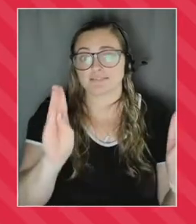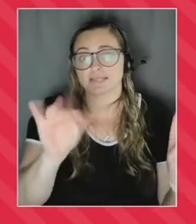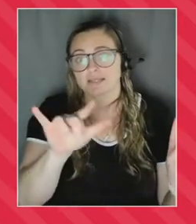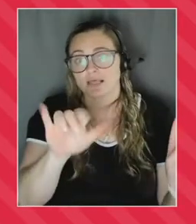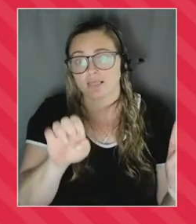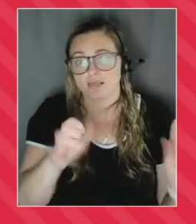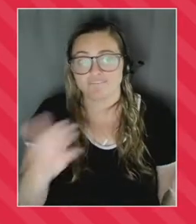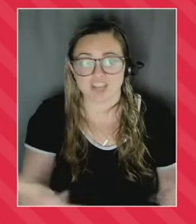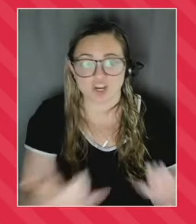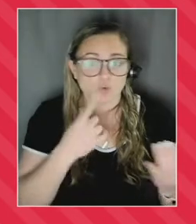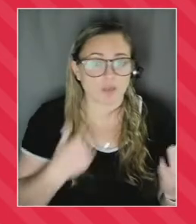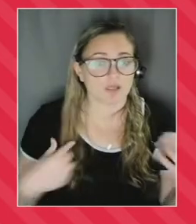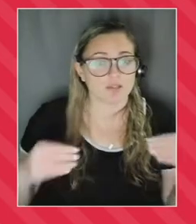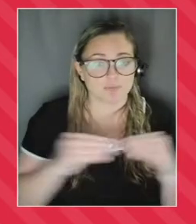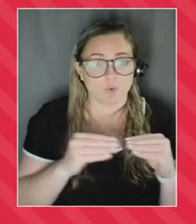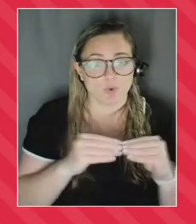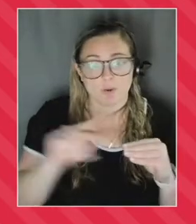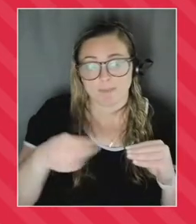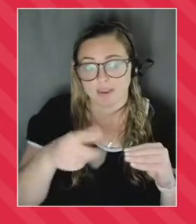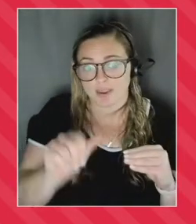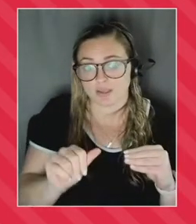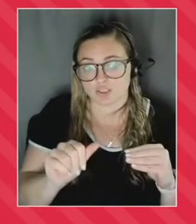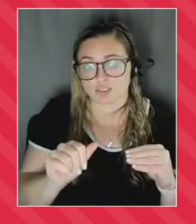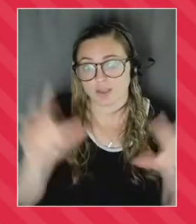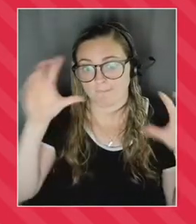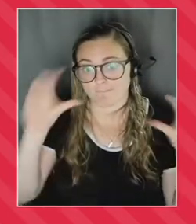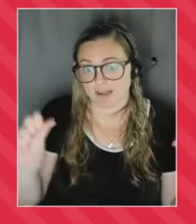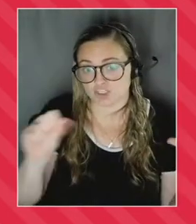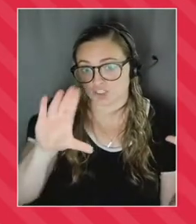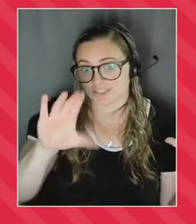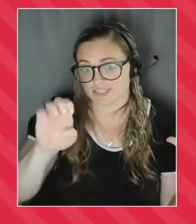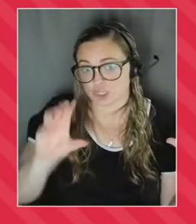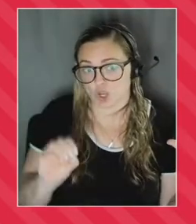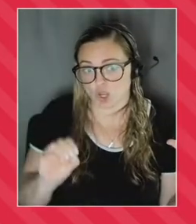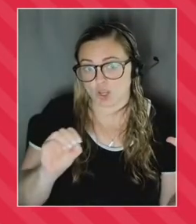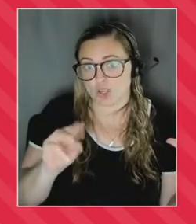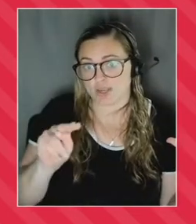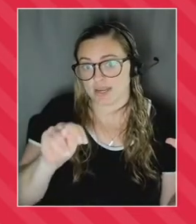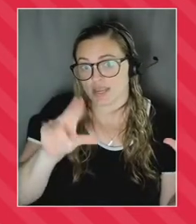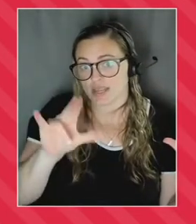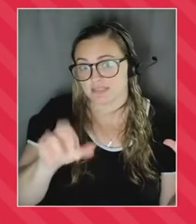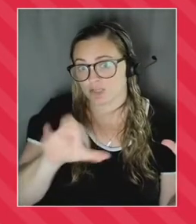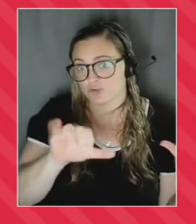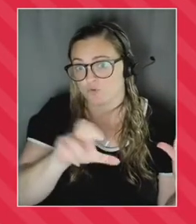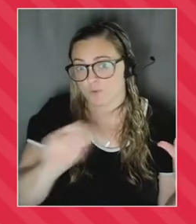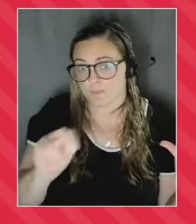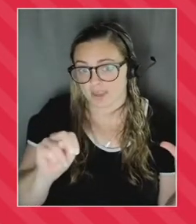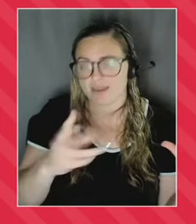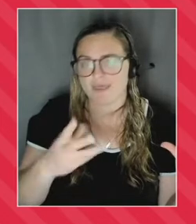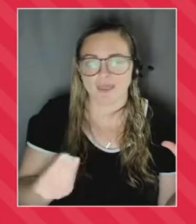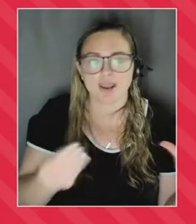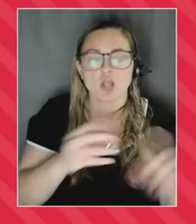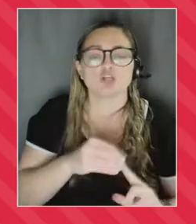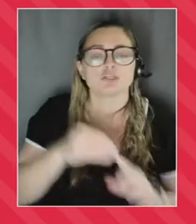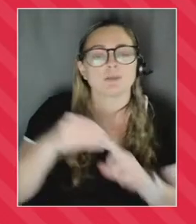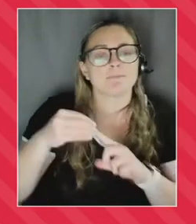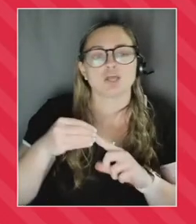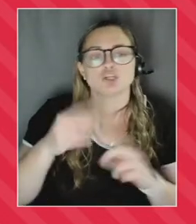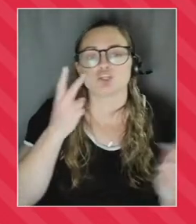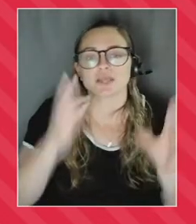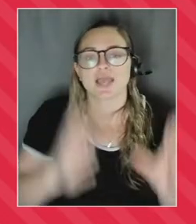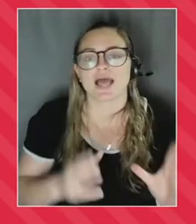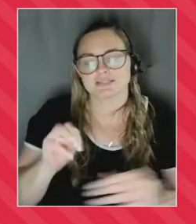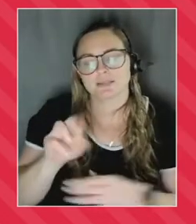to tell us more is PHA's president and CEO, Nancy Roman, and our special guest, Mrs.